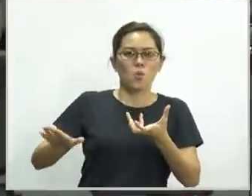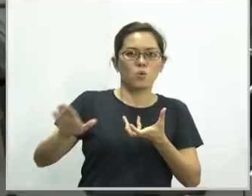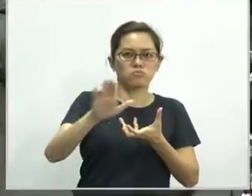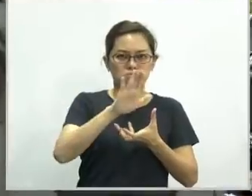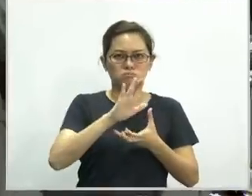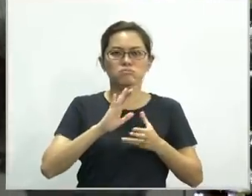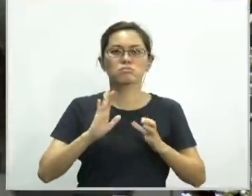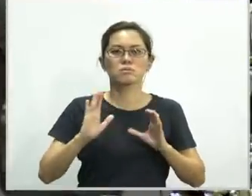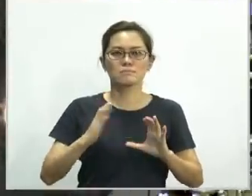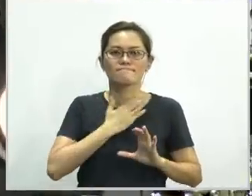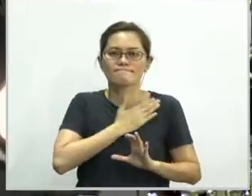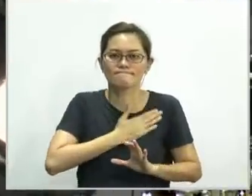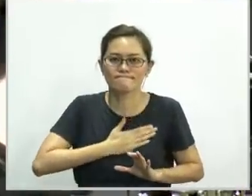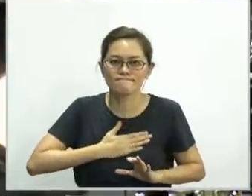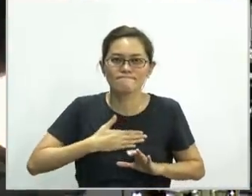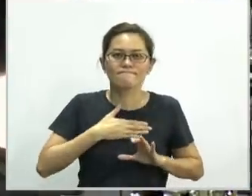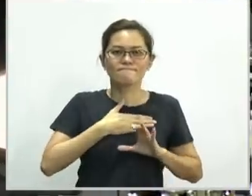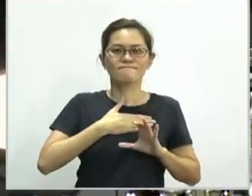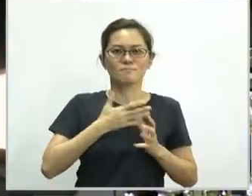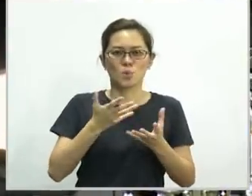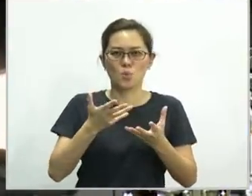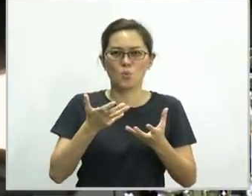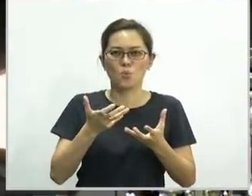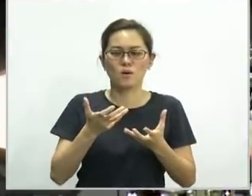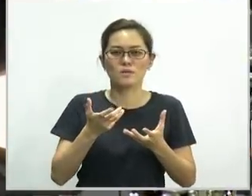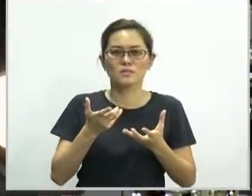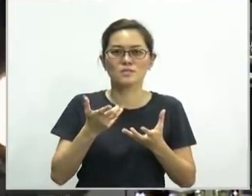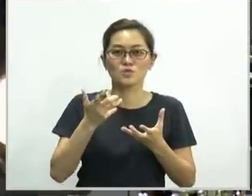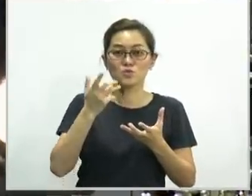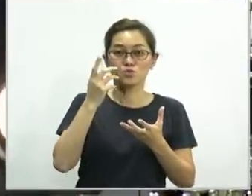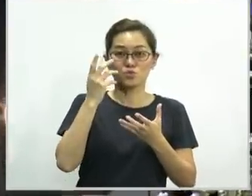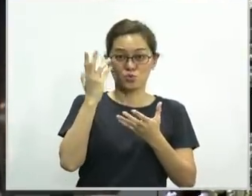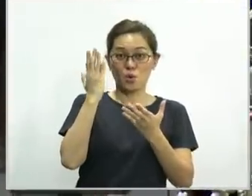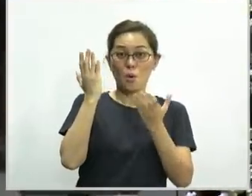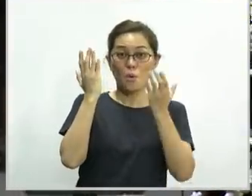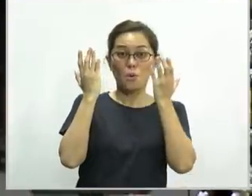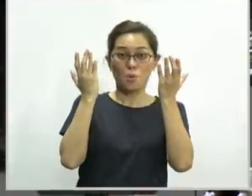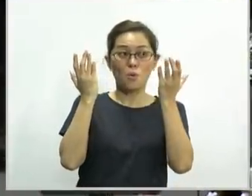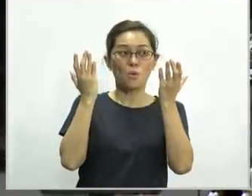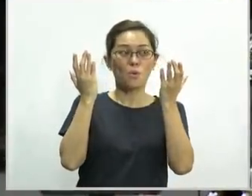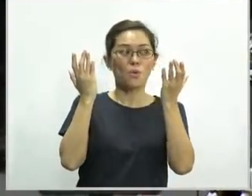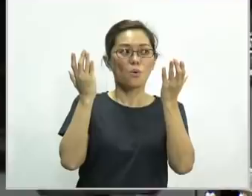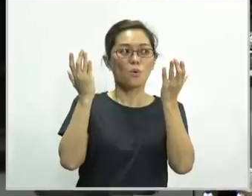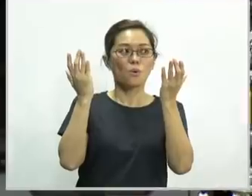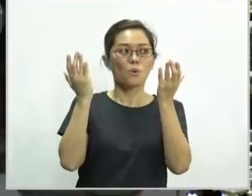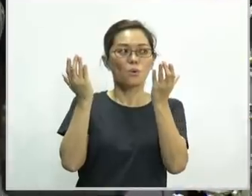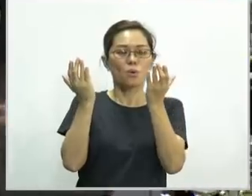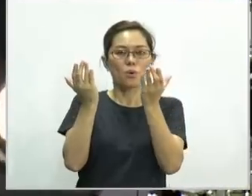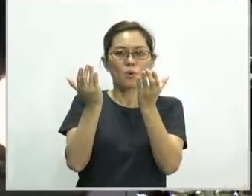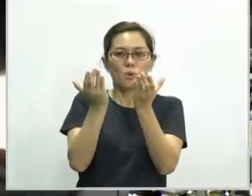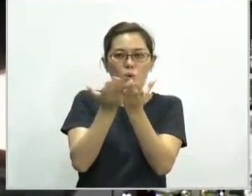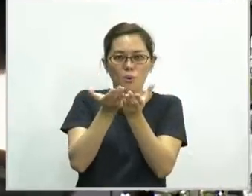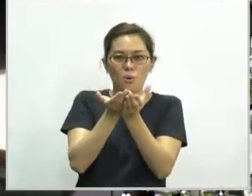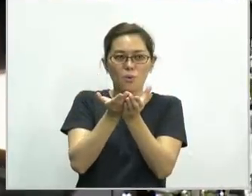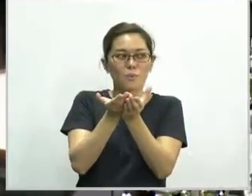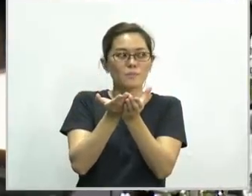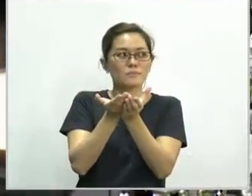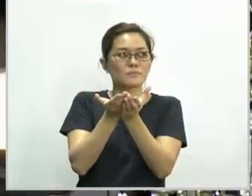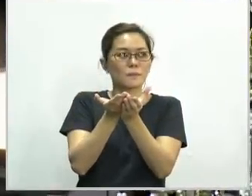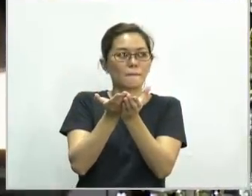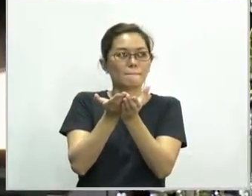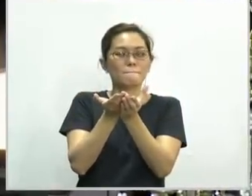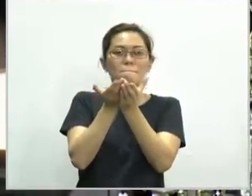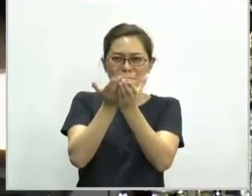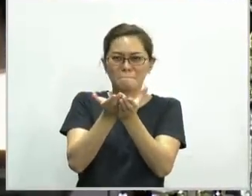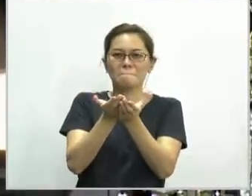can do this, please. I would like you to take two of your hands and cup it like this. Come on, do that right now. Come